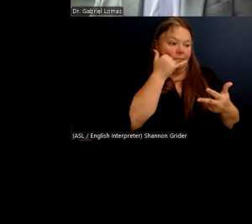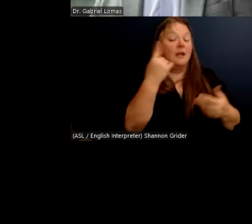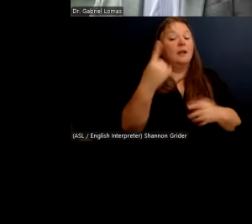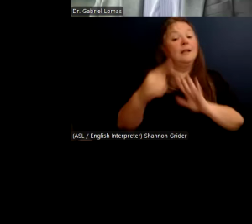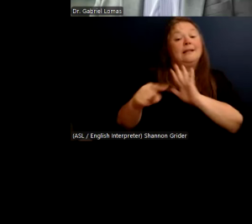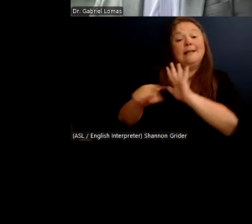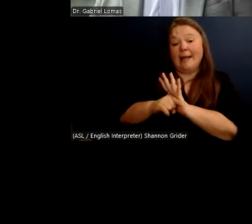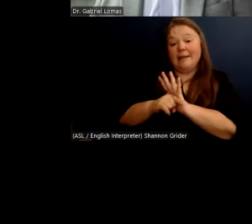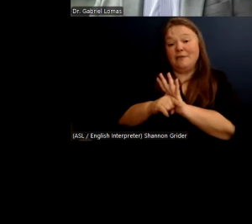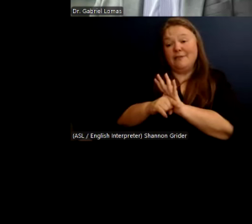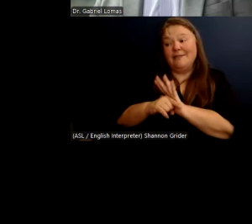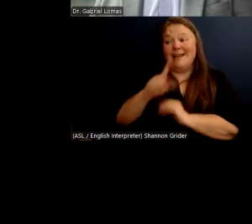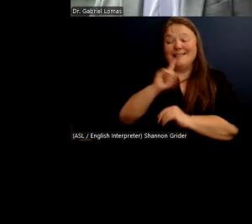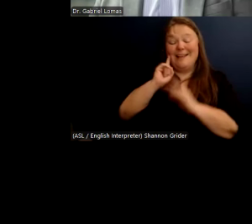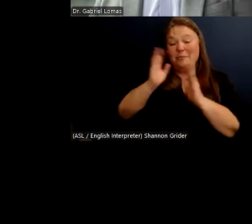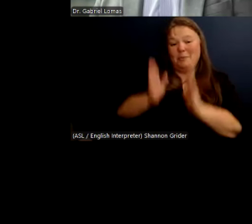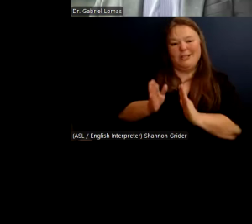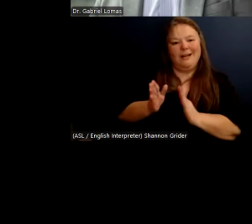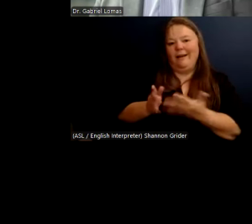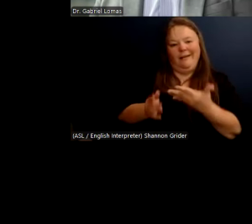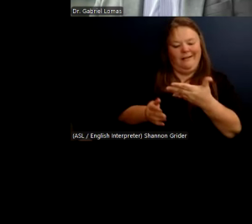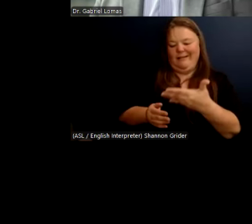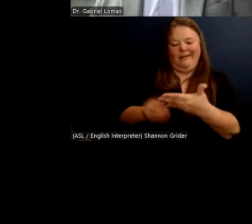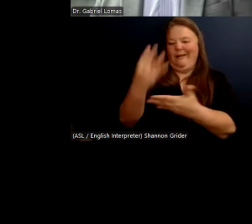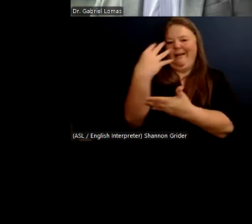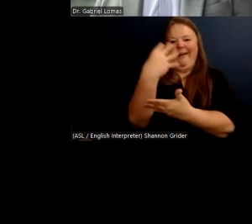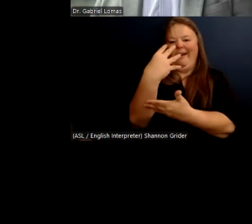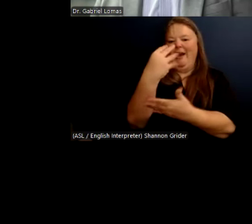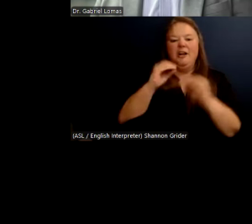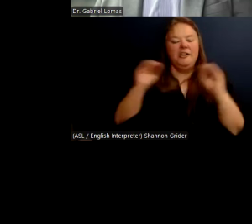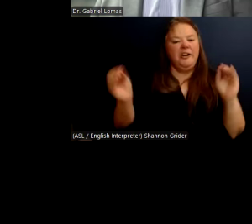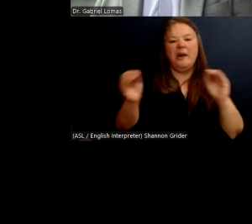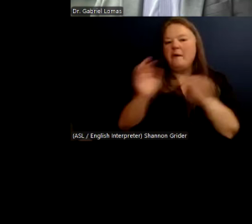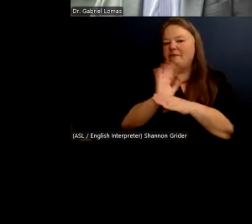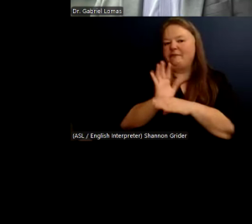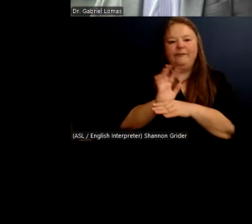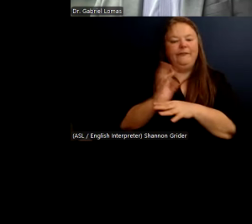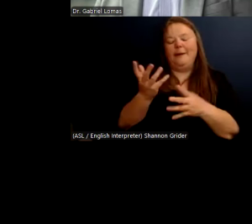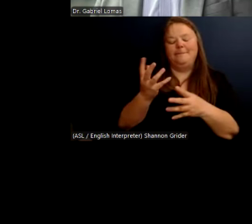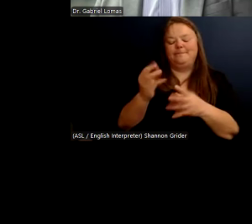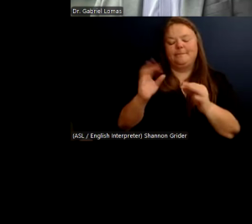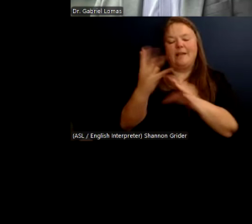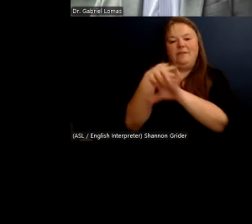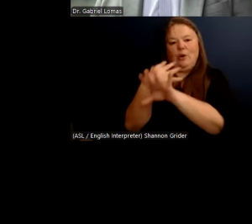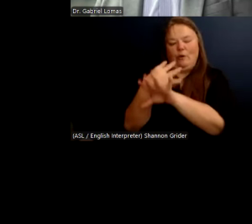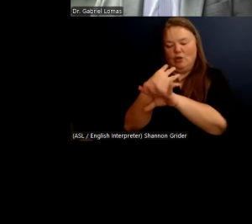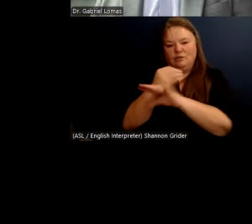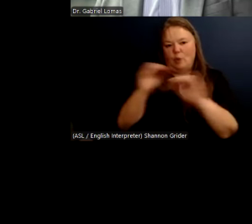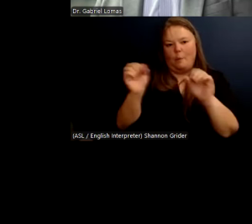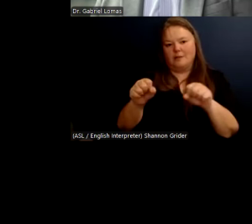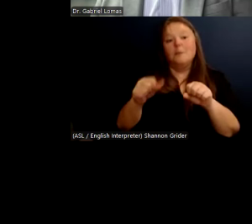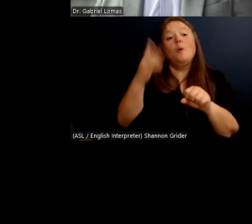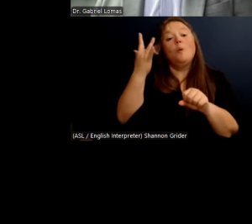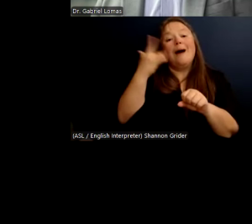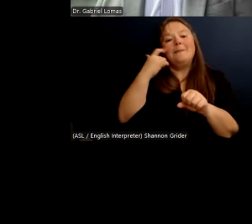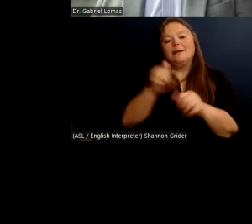tablet is, as a deaf person, I can't use this to make video phone calls. The reason is because of